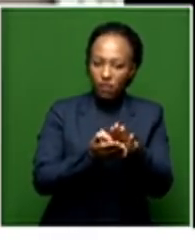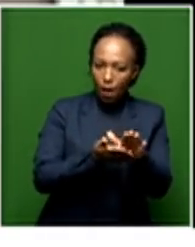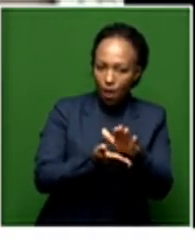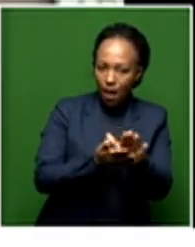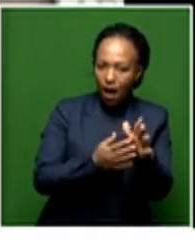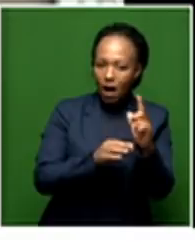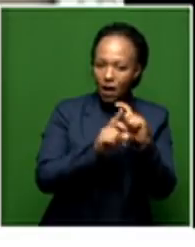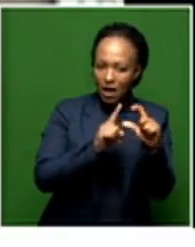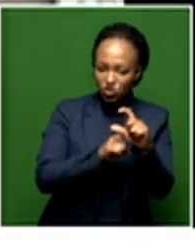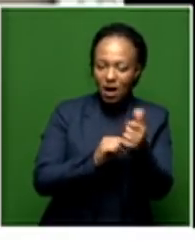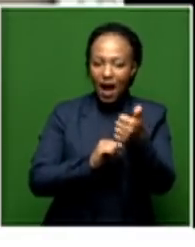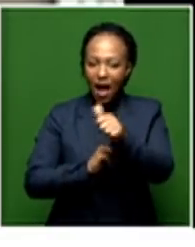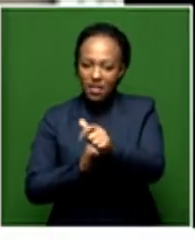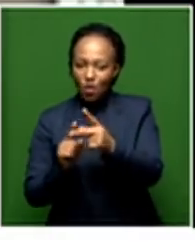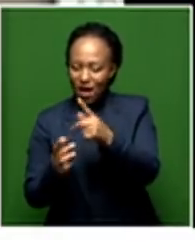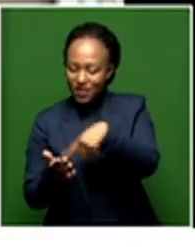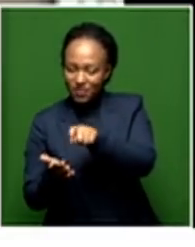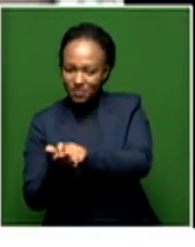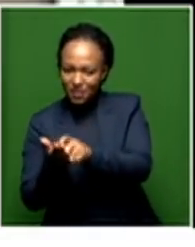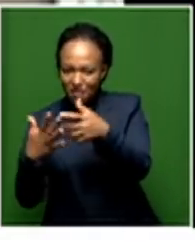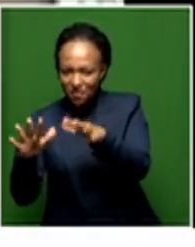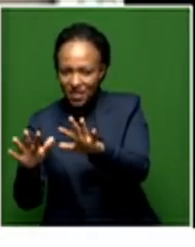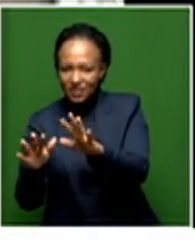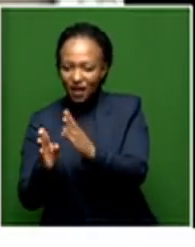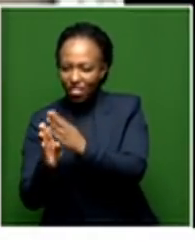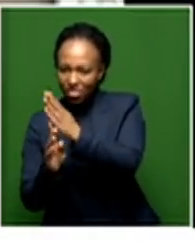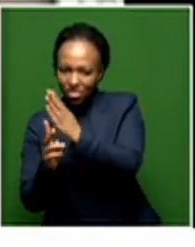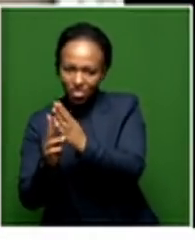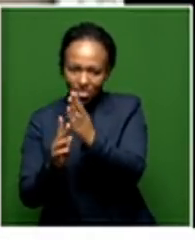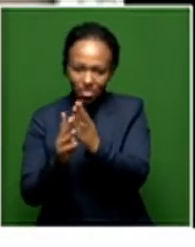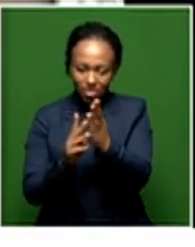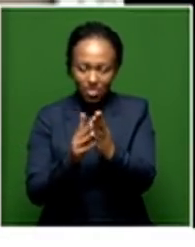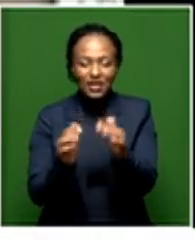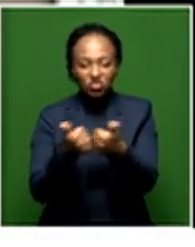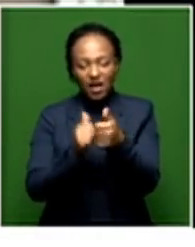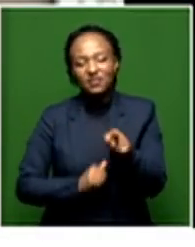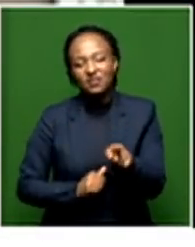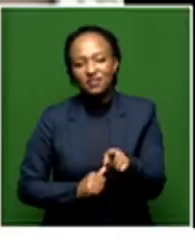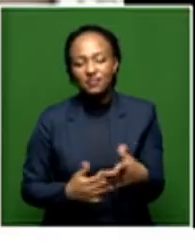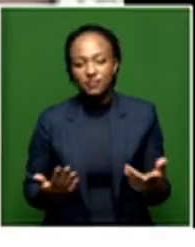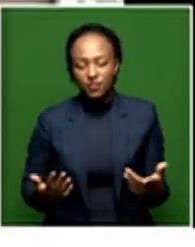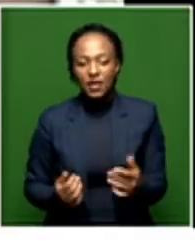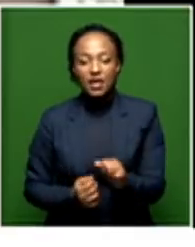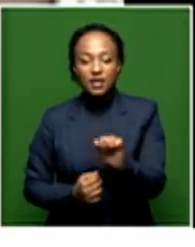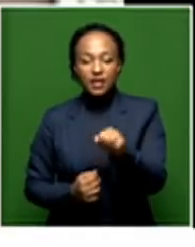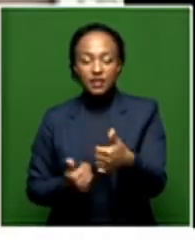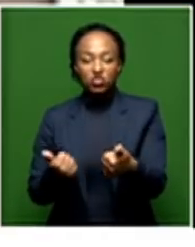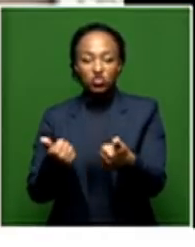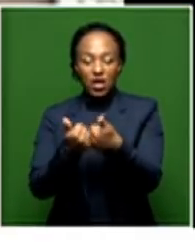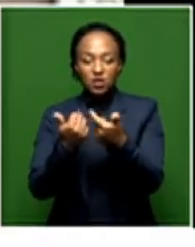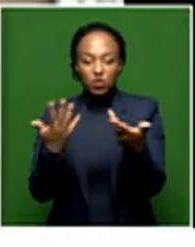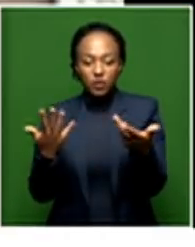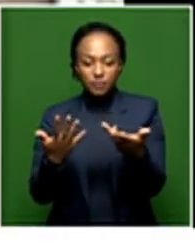another marital system. That is where the challenge is. But even then, the challenge observes